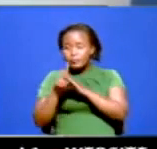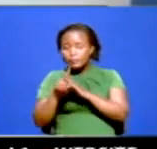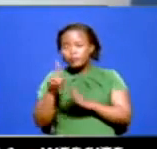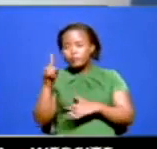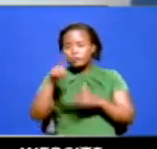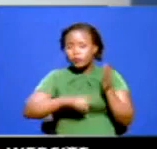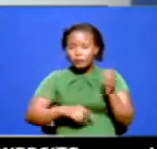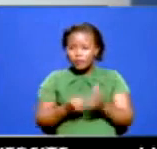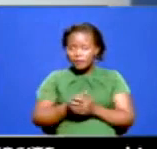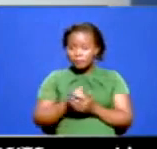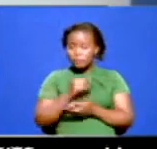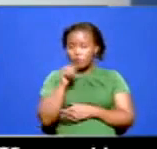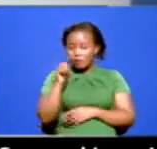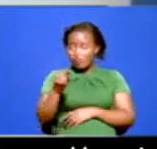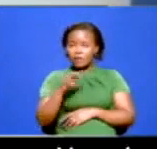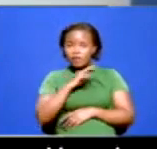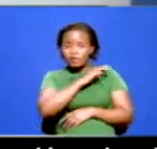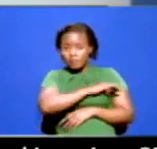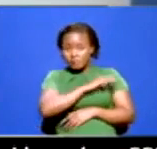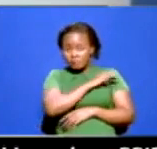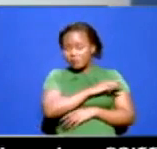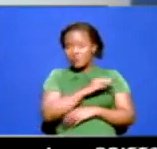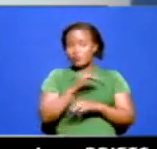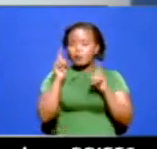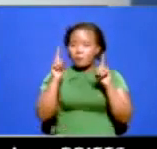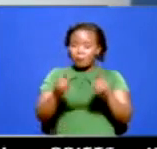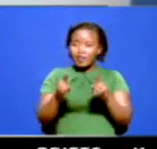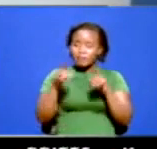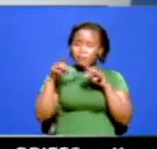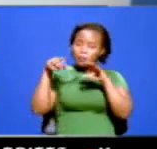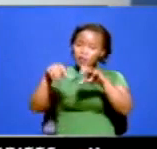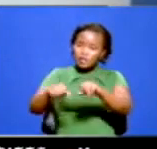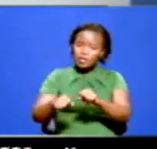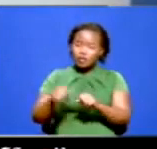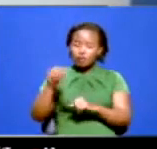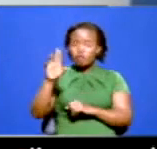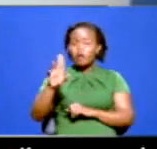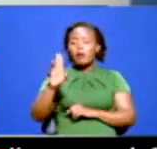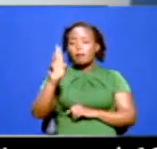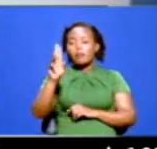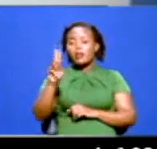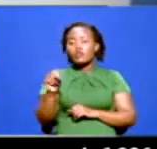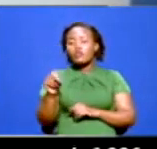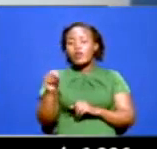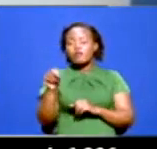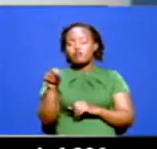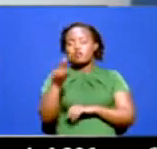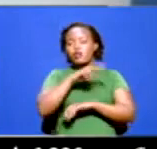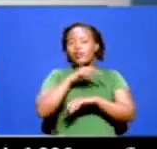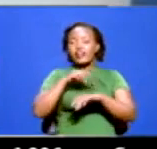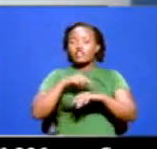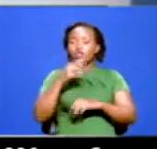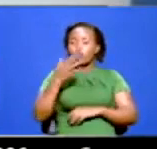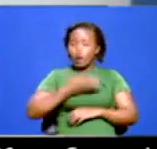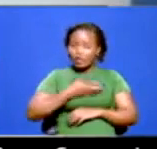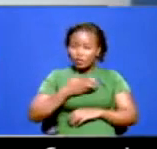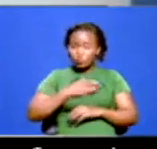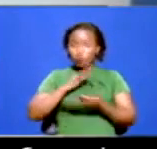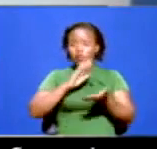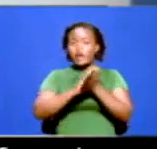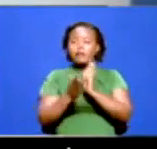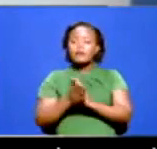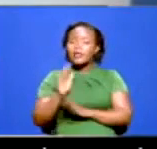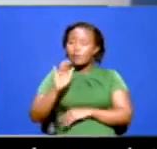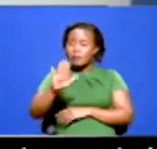this mission must be taken over by the United Nations Security Council and becomes a UN mission, okay? So